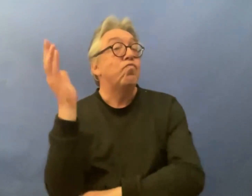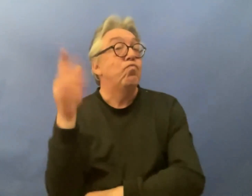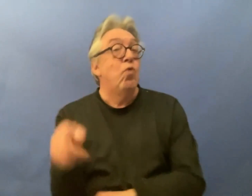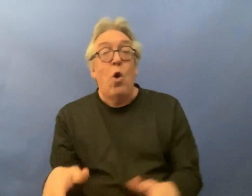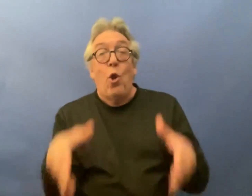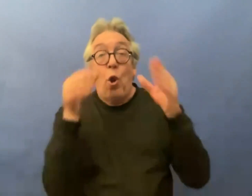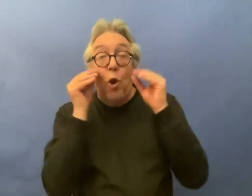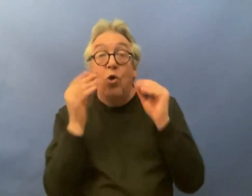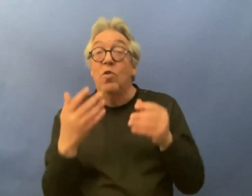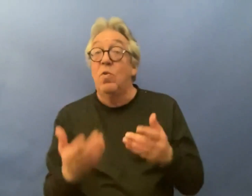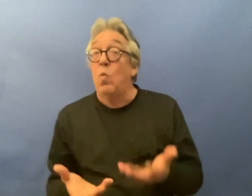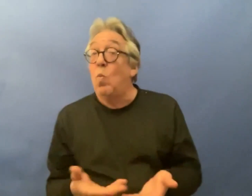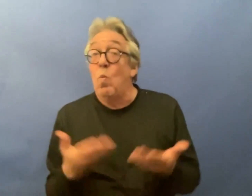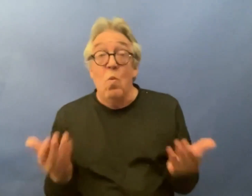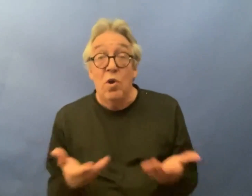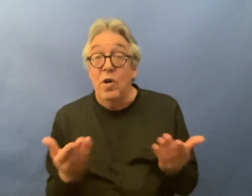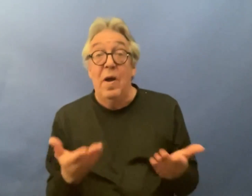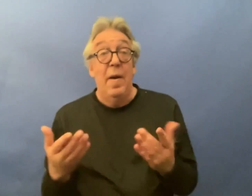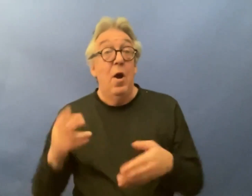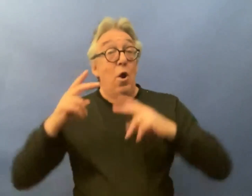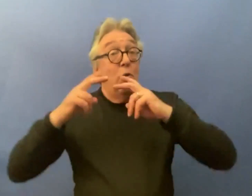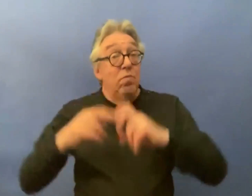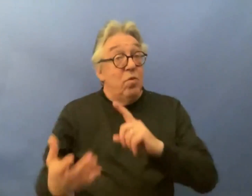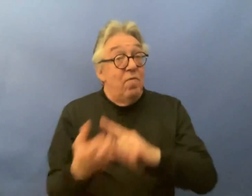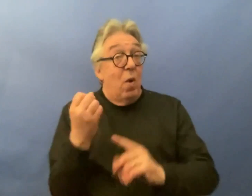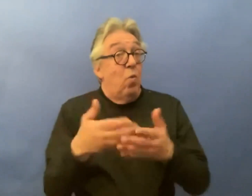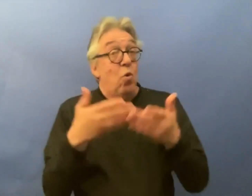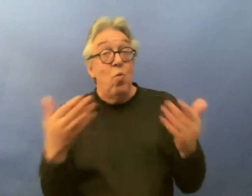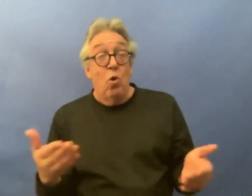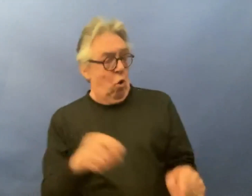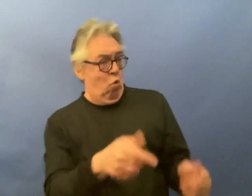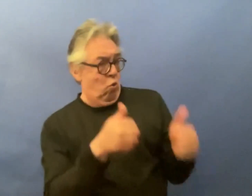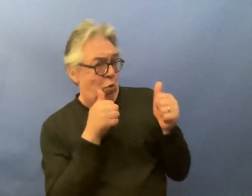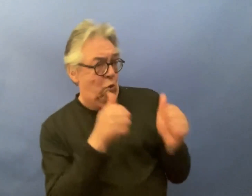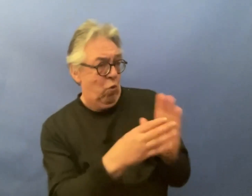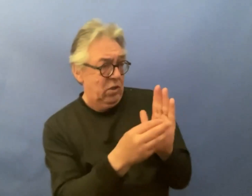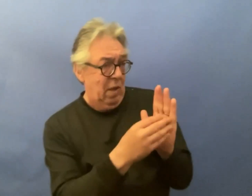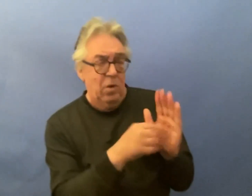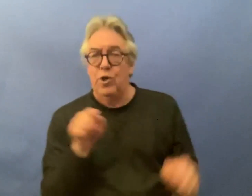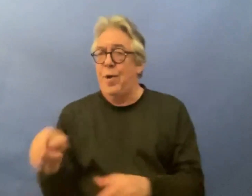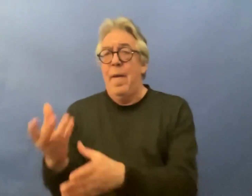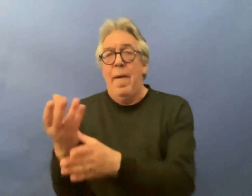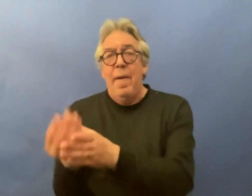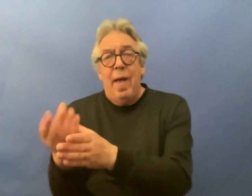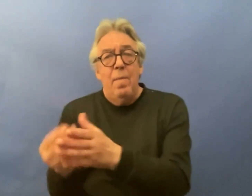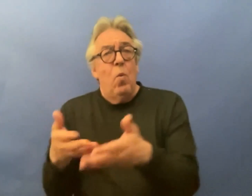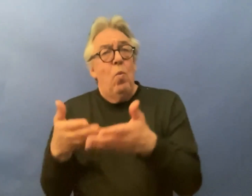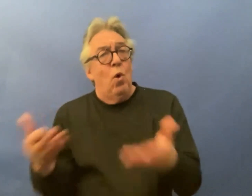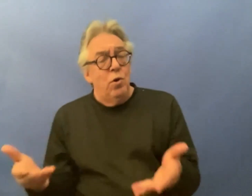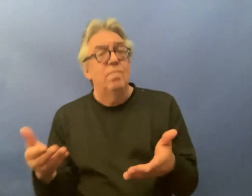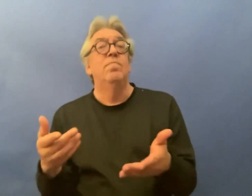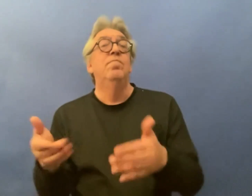learning, what is the good practices, what is the gap, and how we can improve in terms of recommendations.